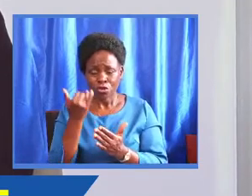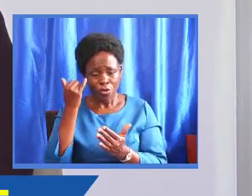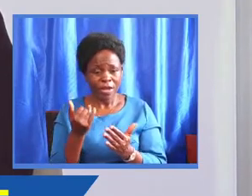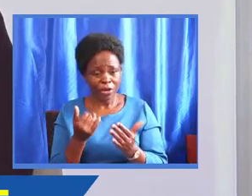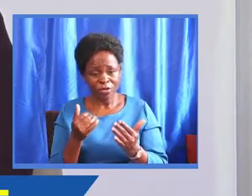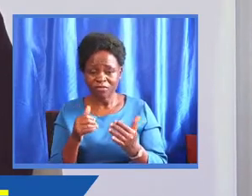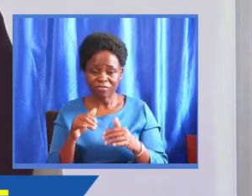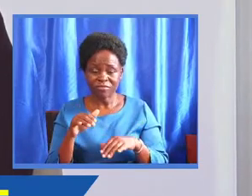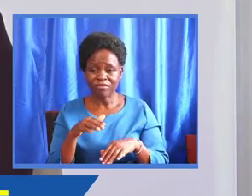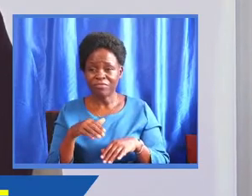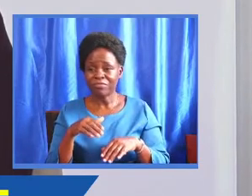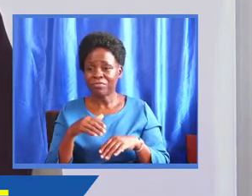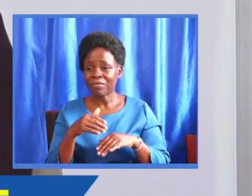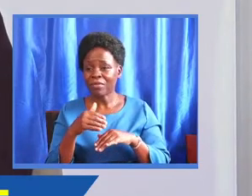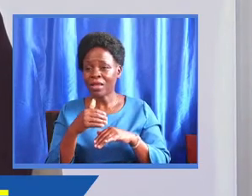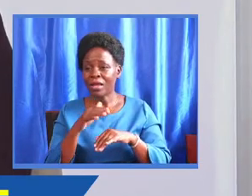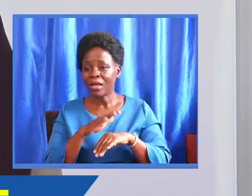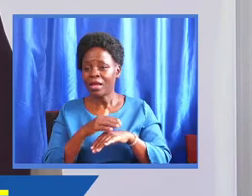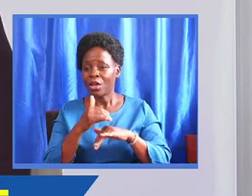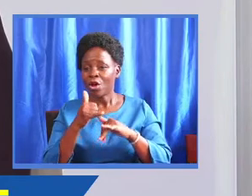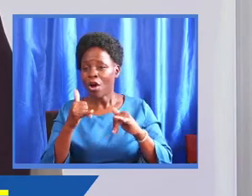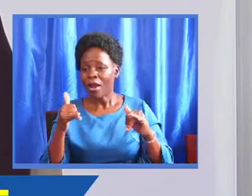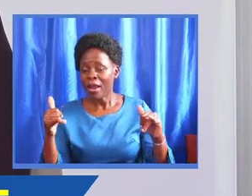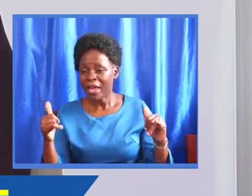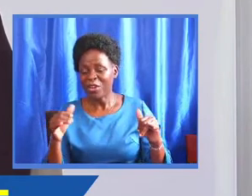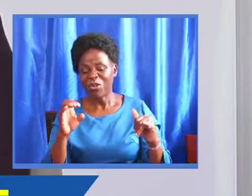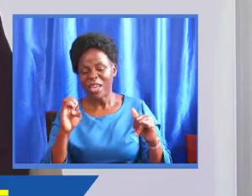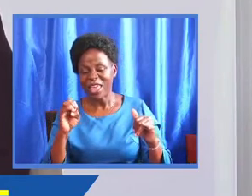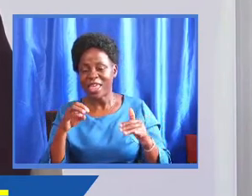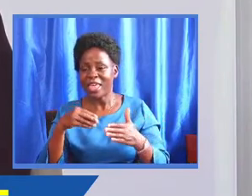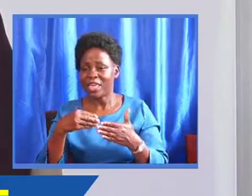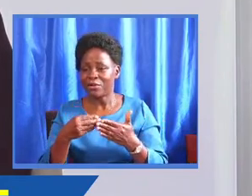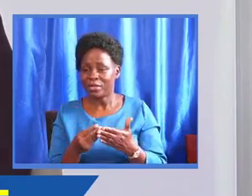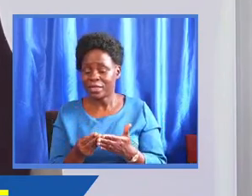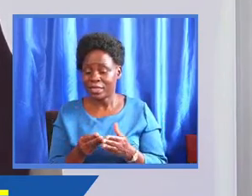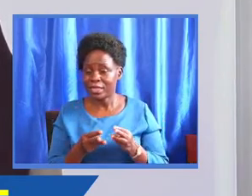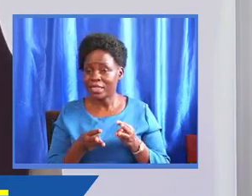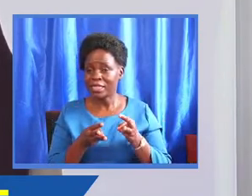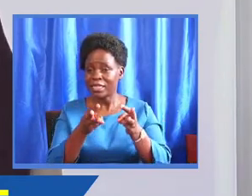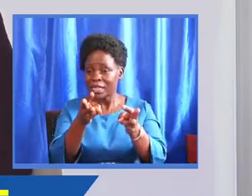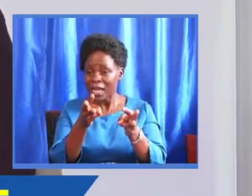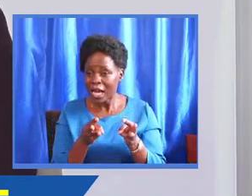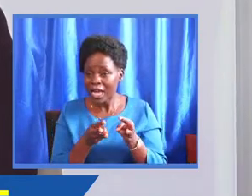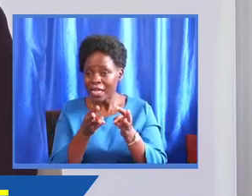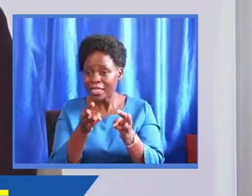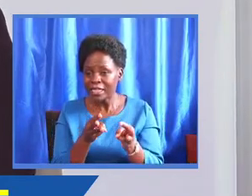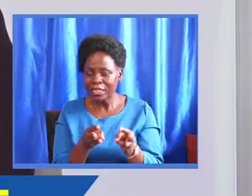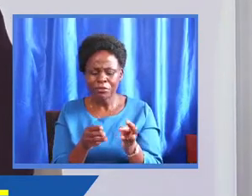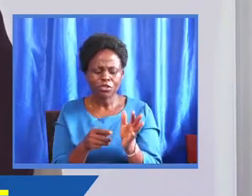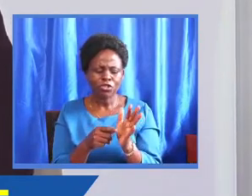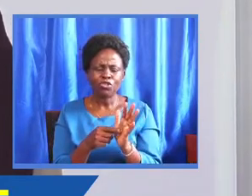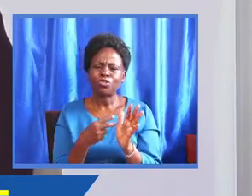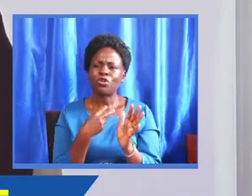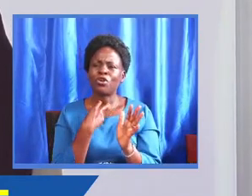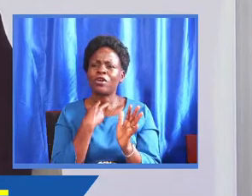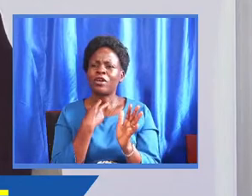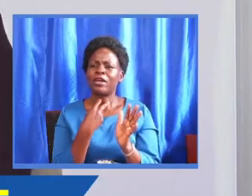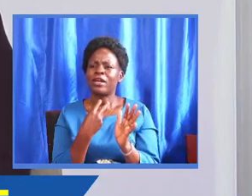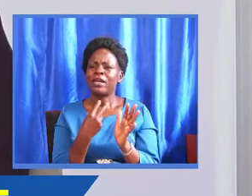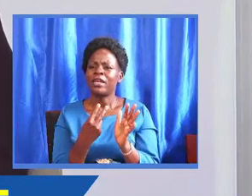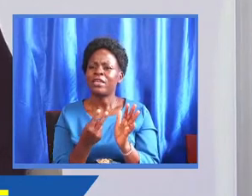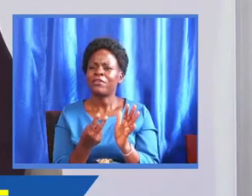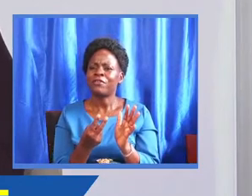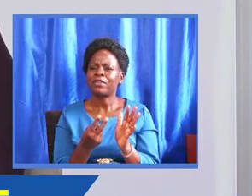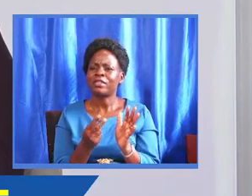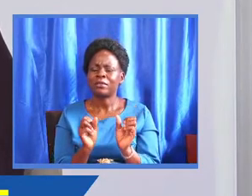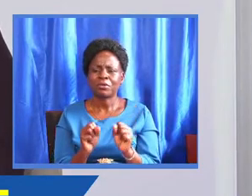a lot of what's happening in terms of transaction. This is a real-time system that shows the invoicing, because we are in a cash economy where we